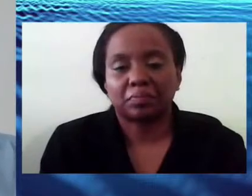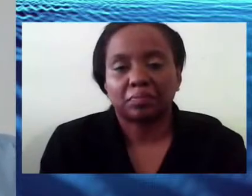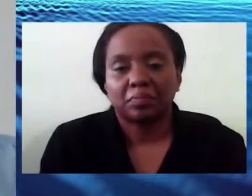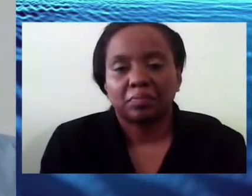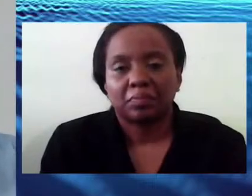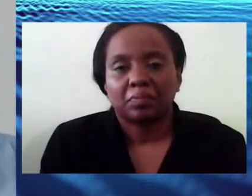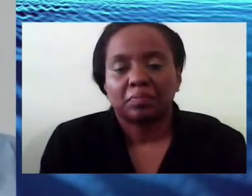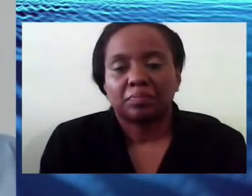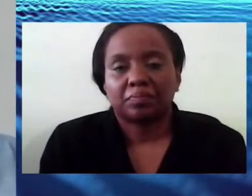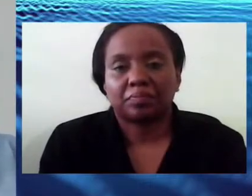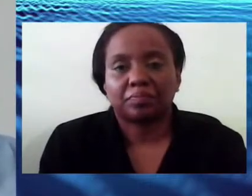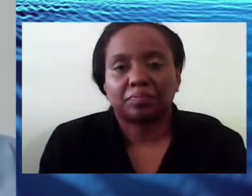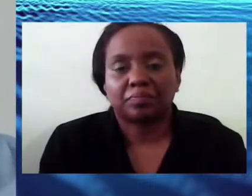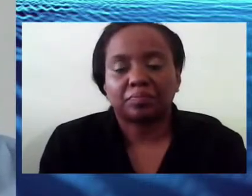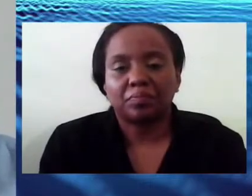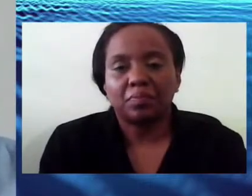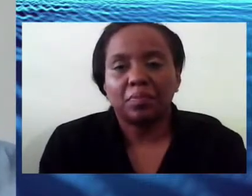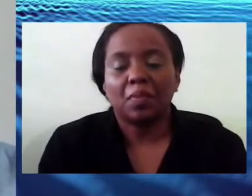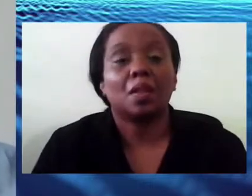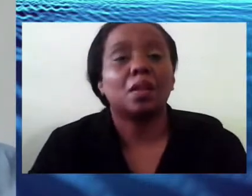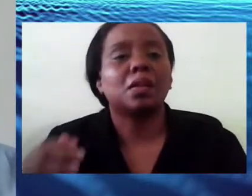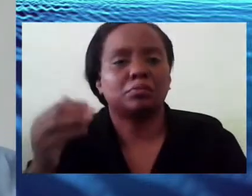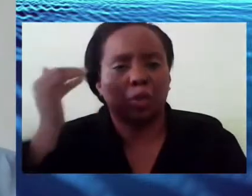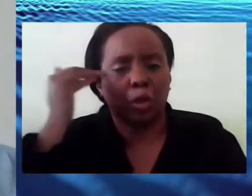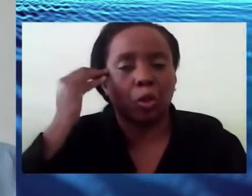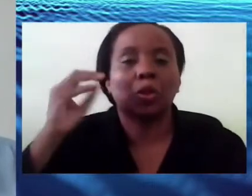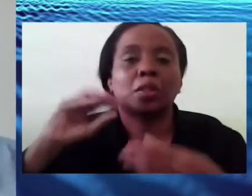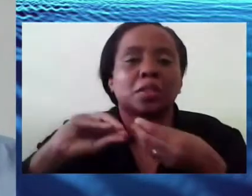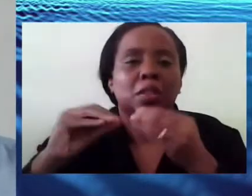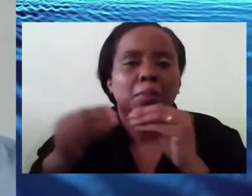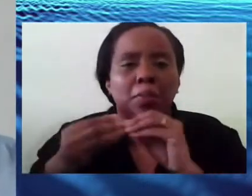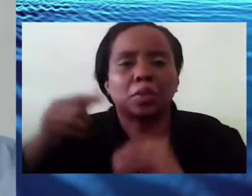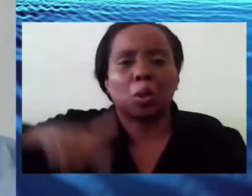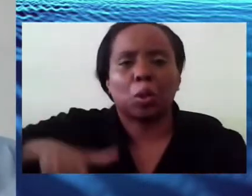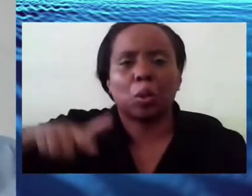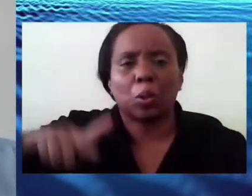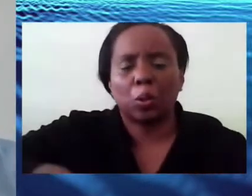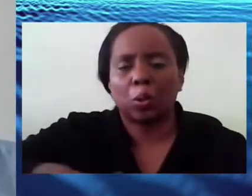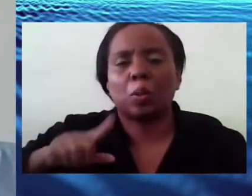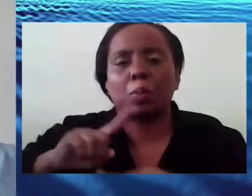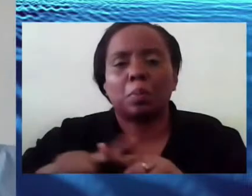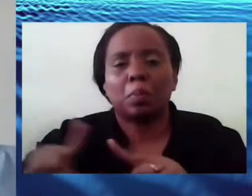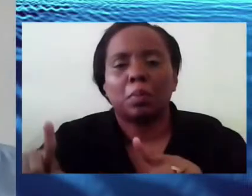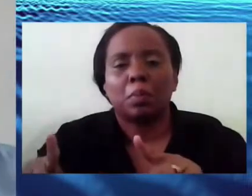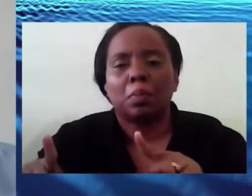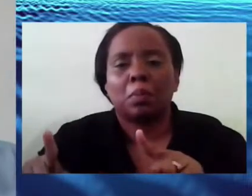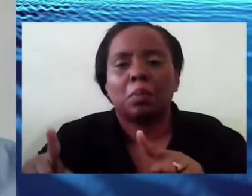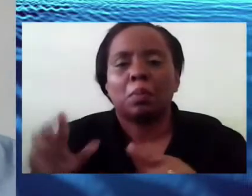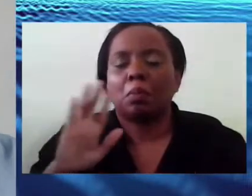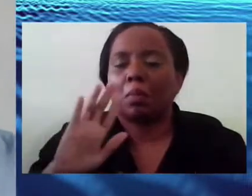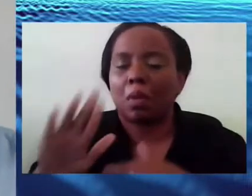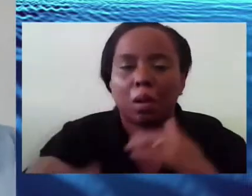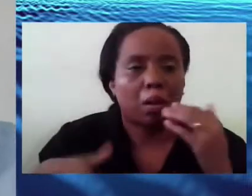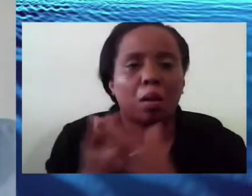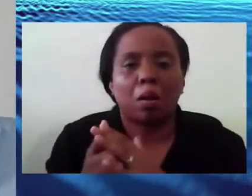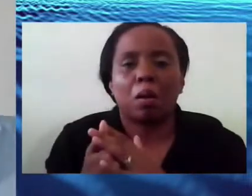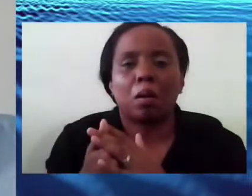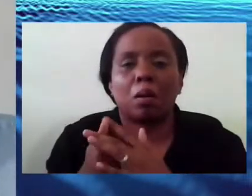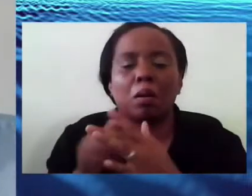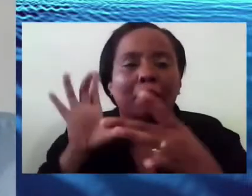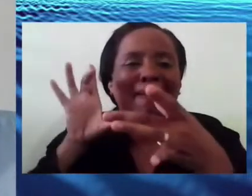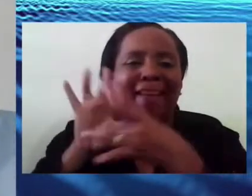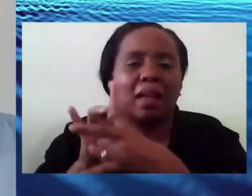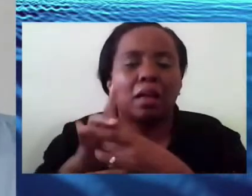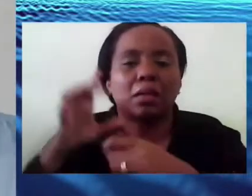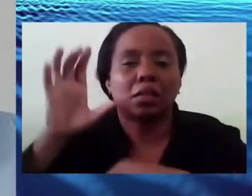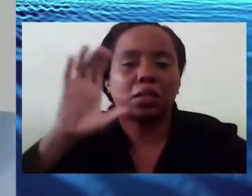my concern and the concern of the ministry is the fact that they're all related to this church cluster. And this